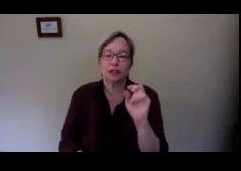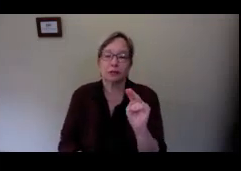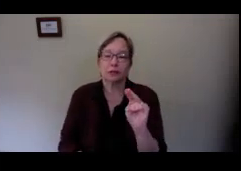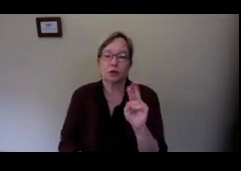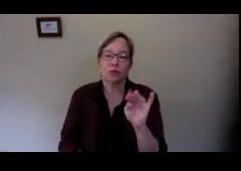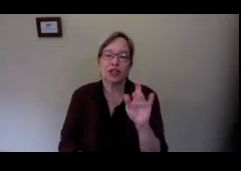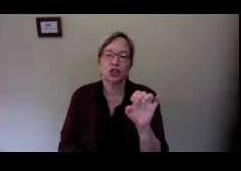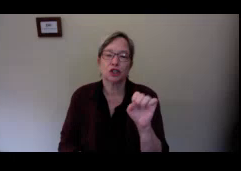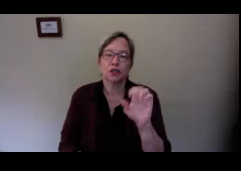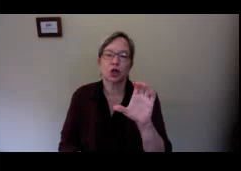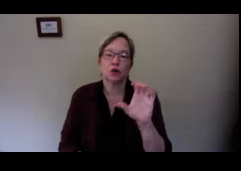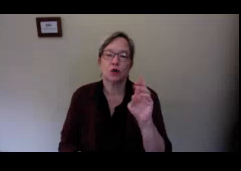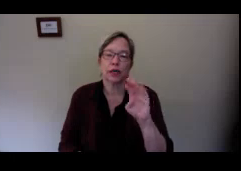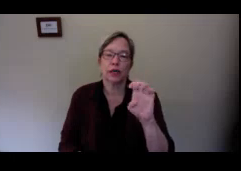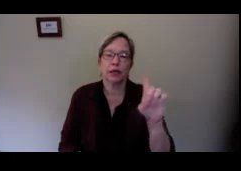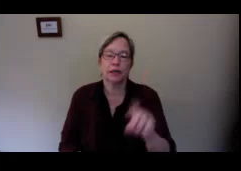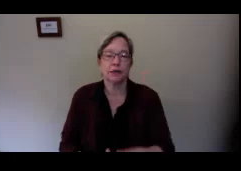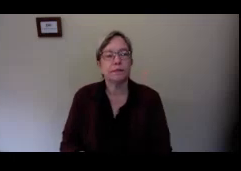Next slide, please.